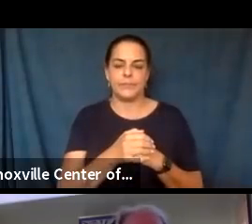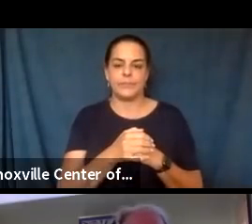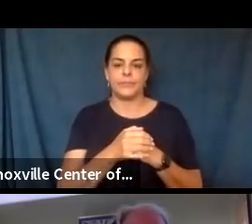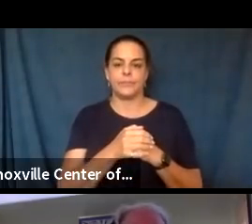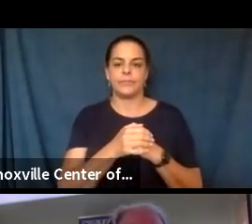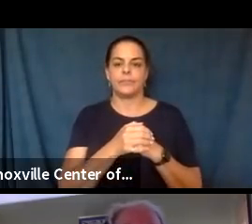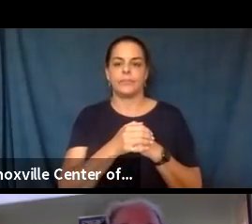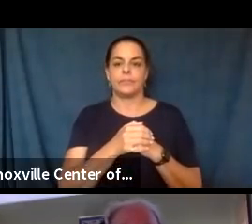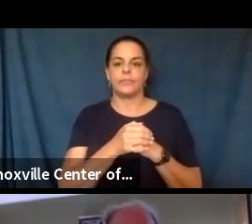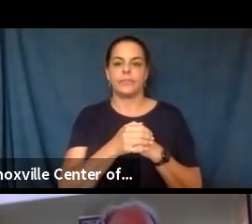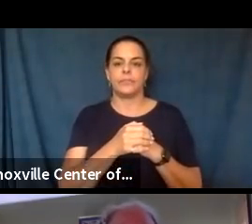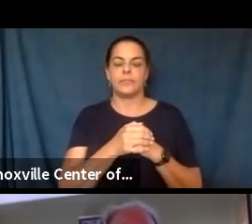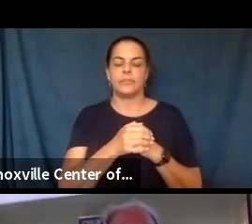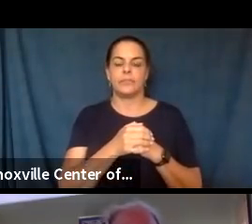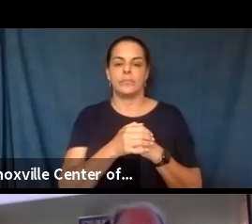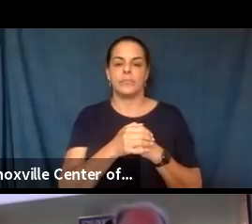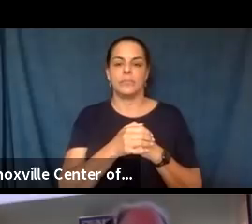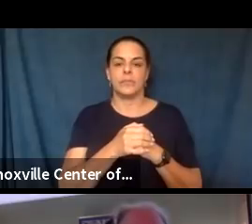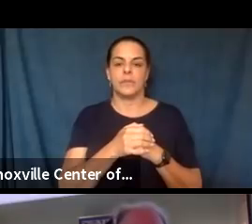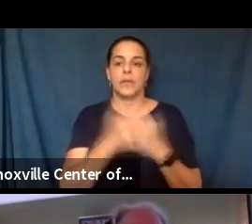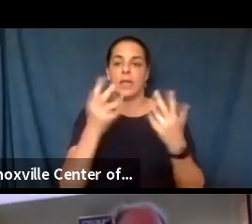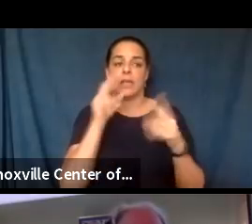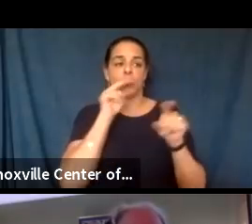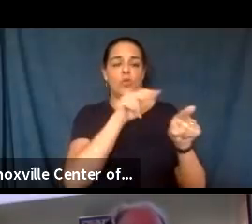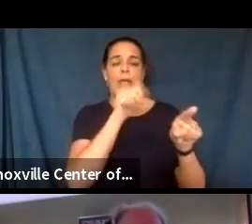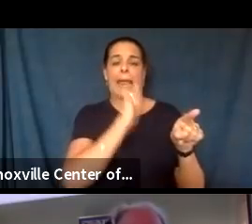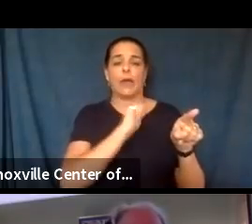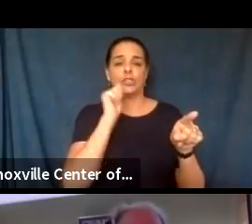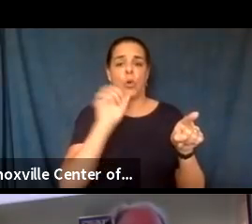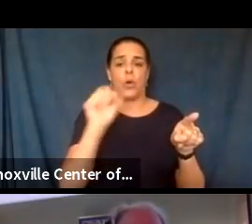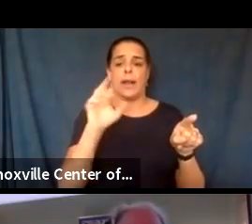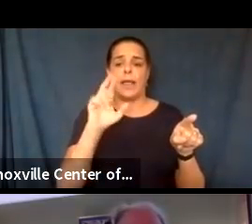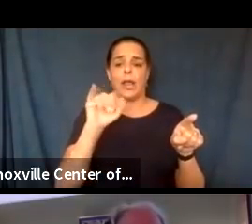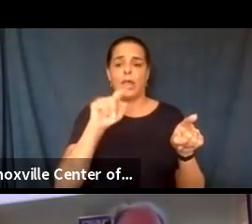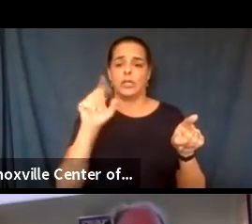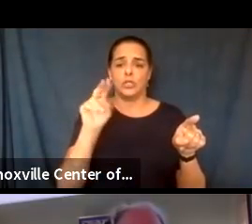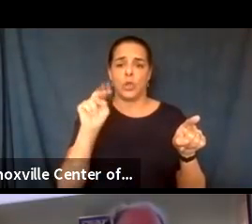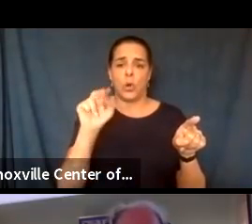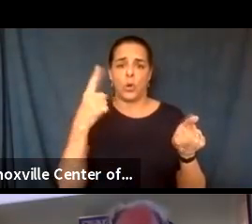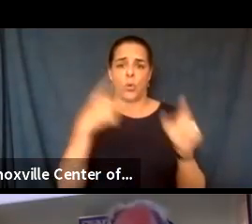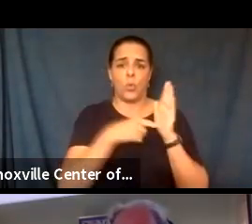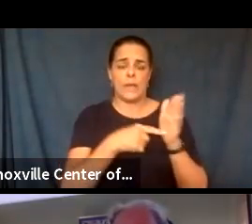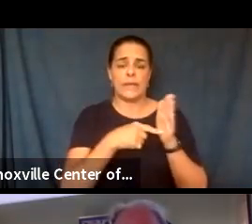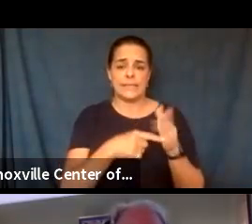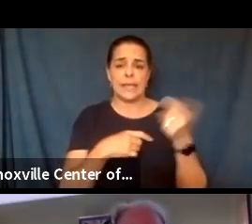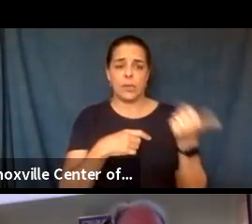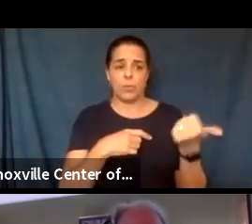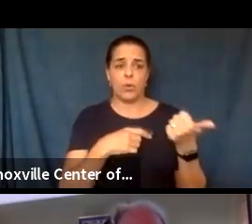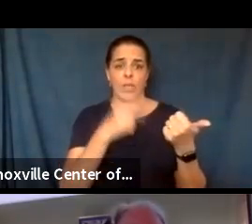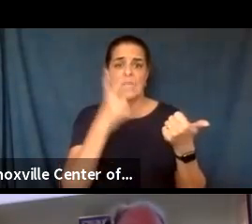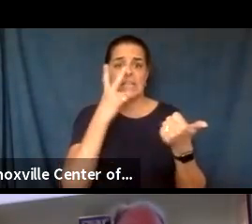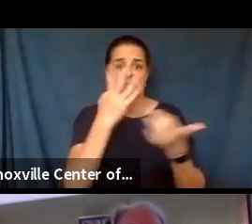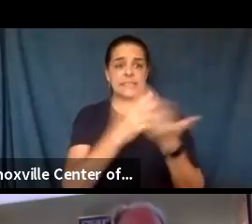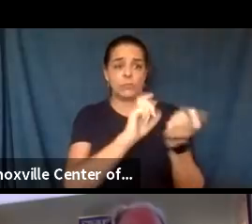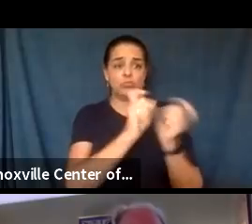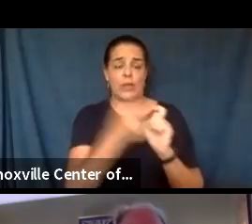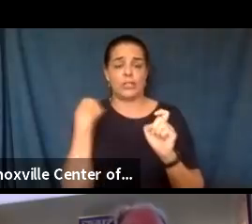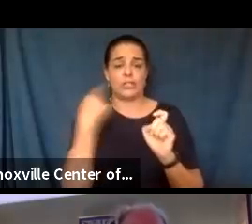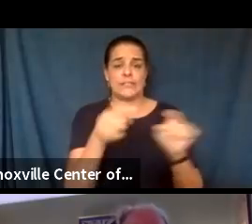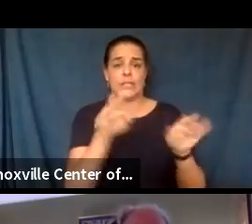really want to use data, we can look at Arizona as an example. I think they've seen some changes since they closed their